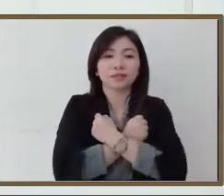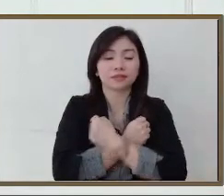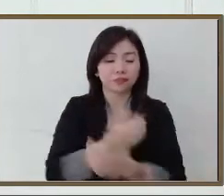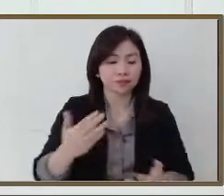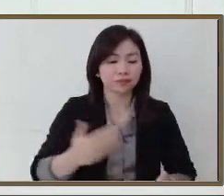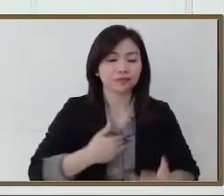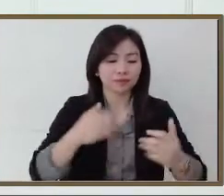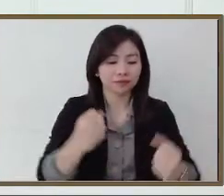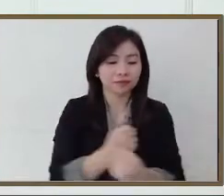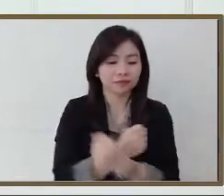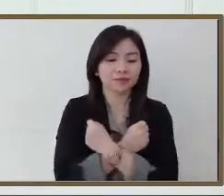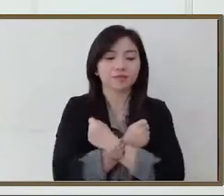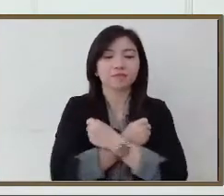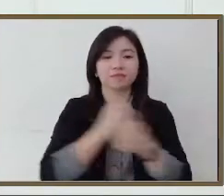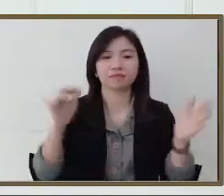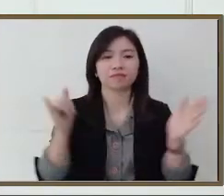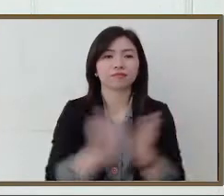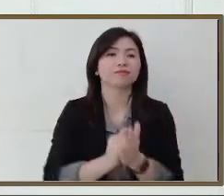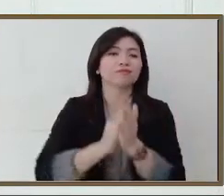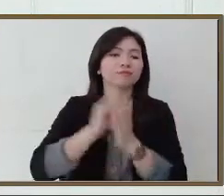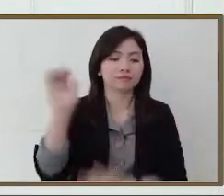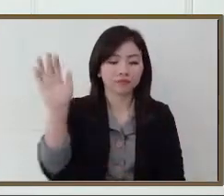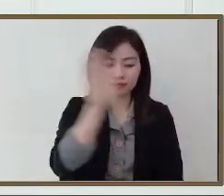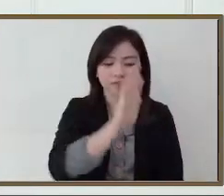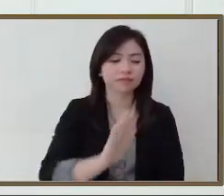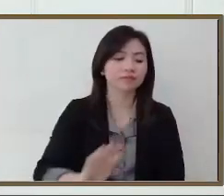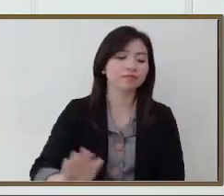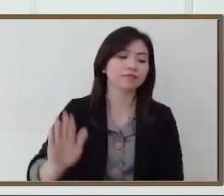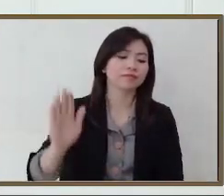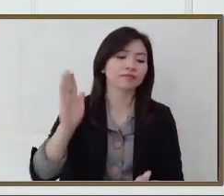me with a love that won't